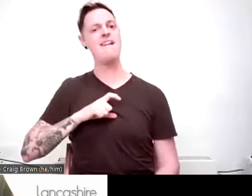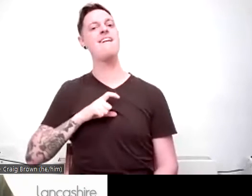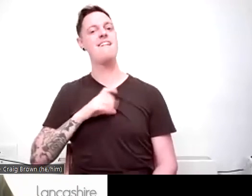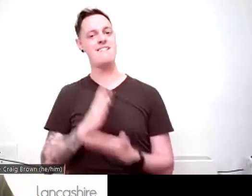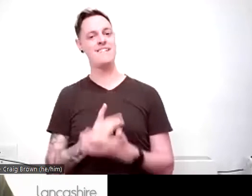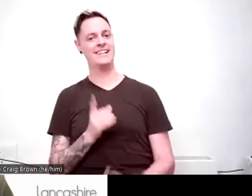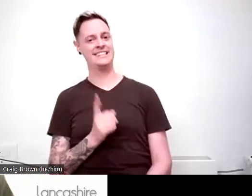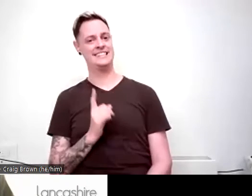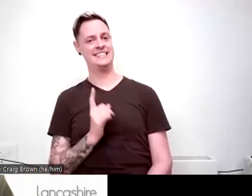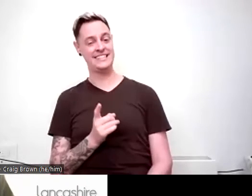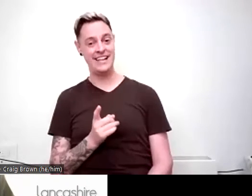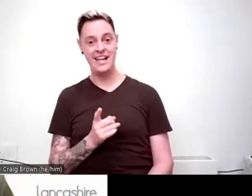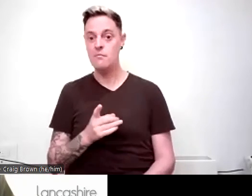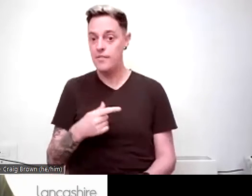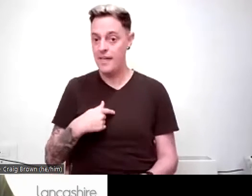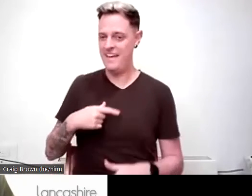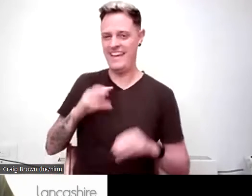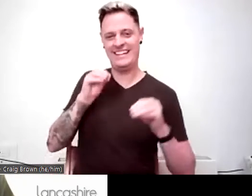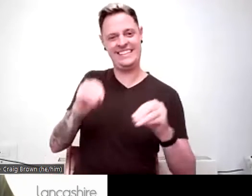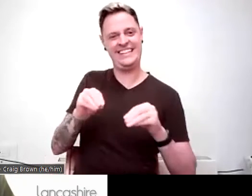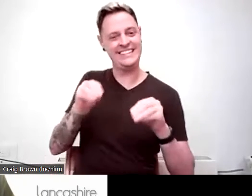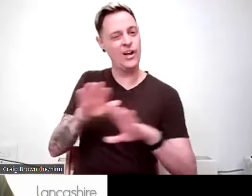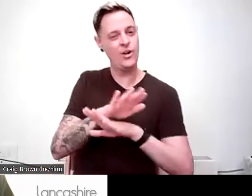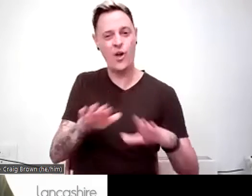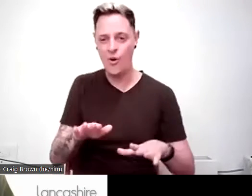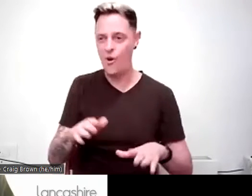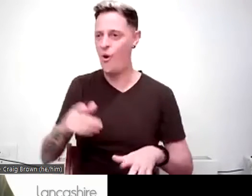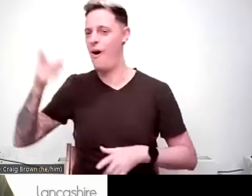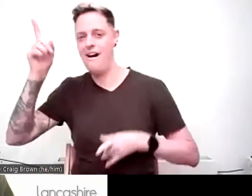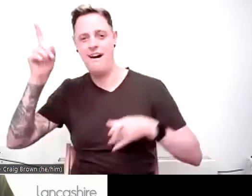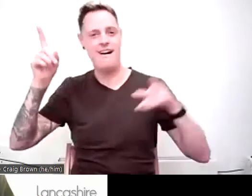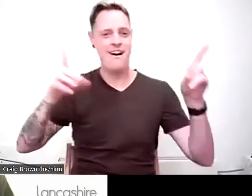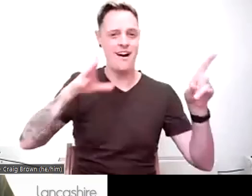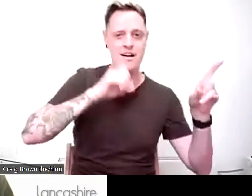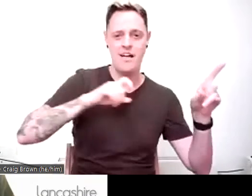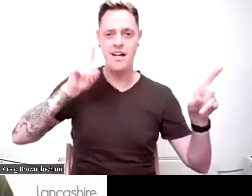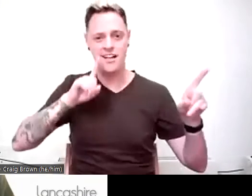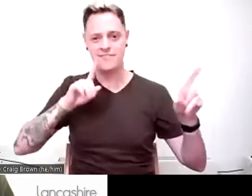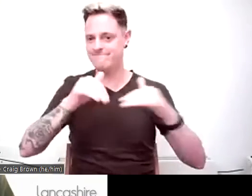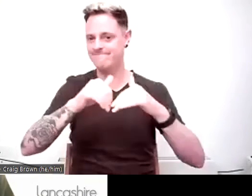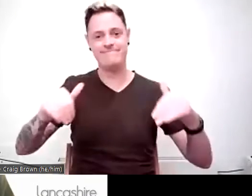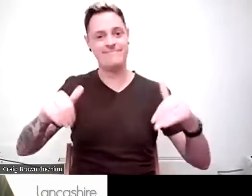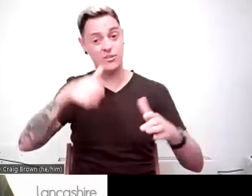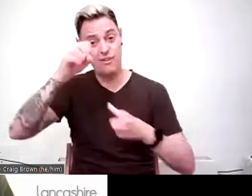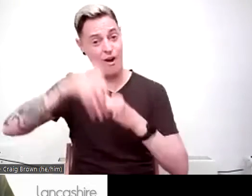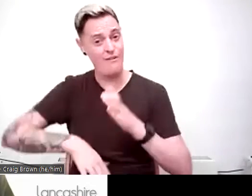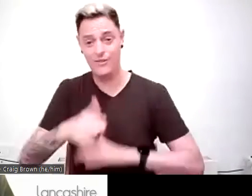not using that gendered language when talking about particular asanas or postures, and knowing the